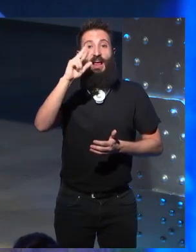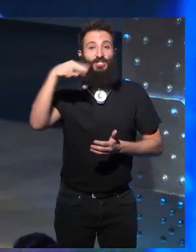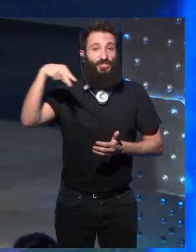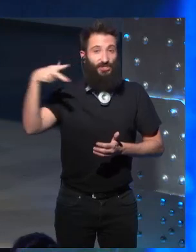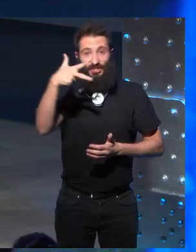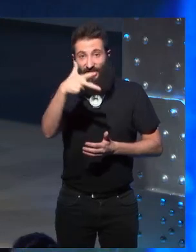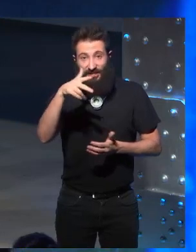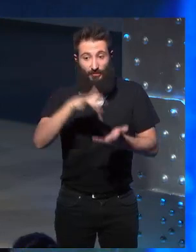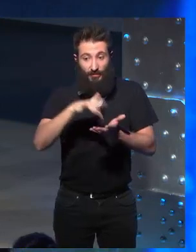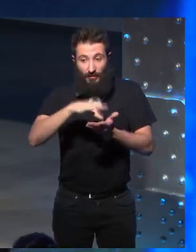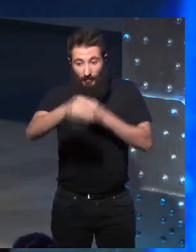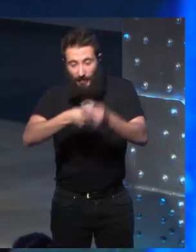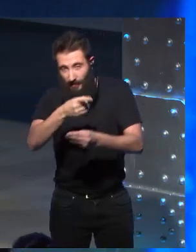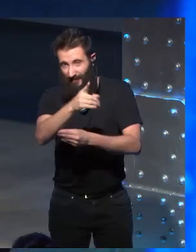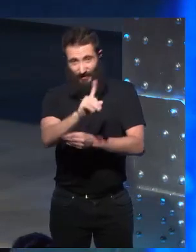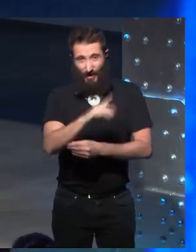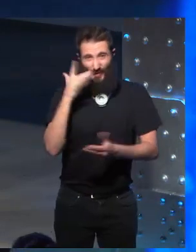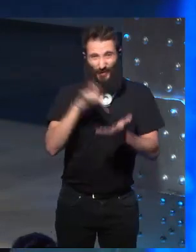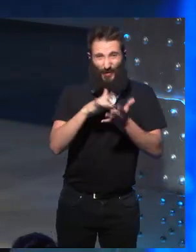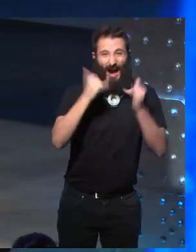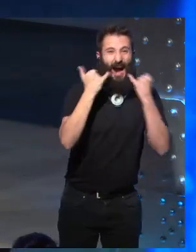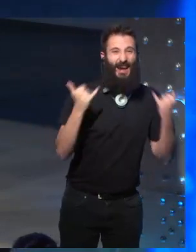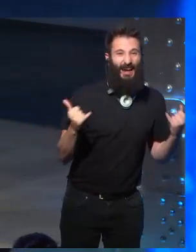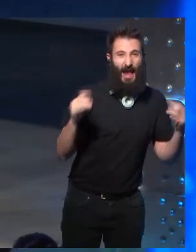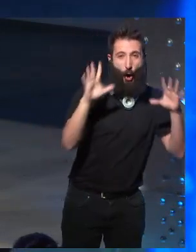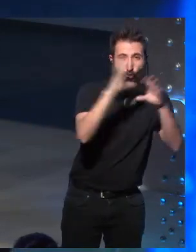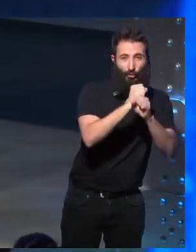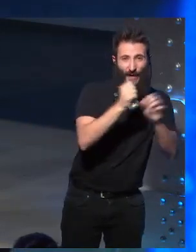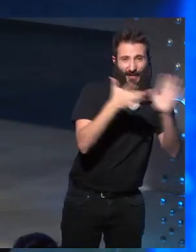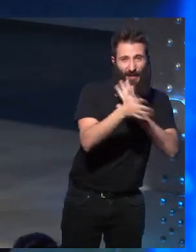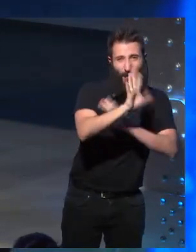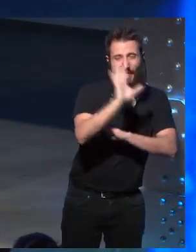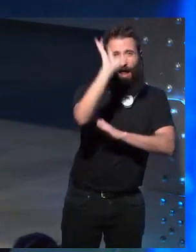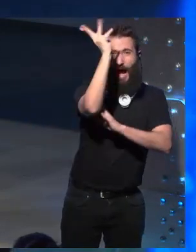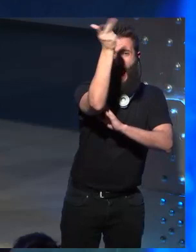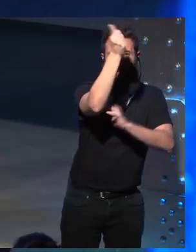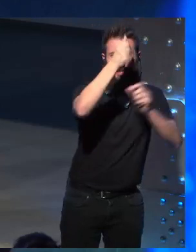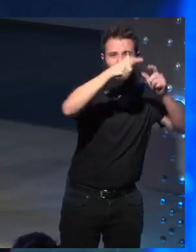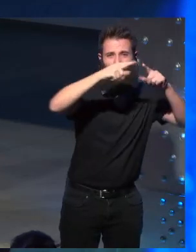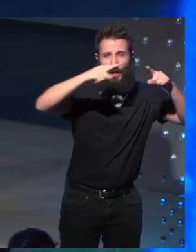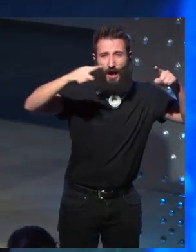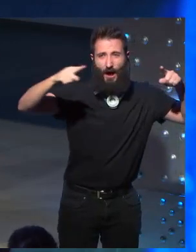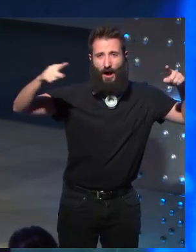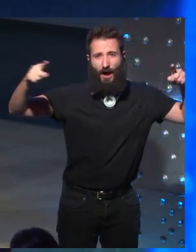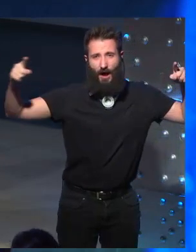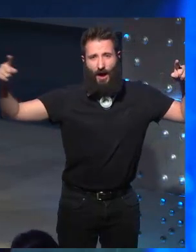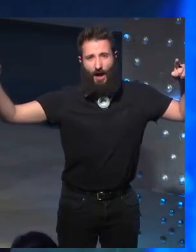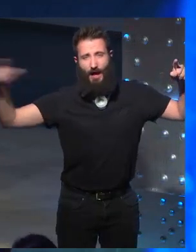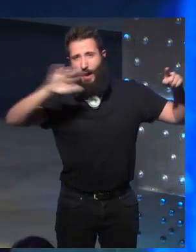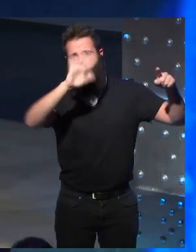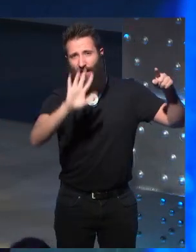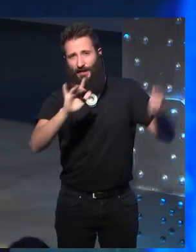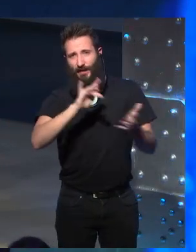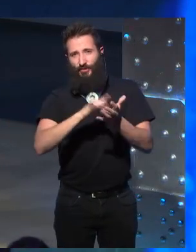things aside, apart from each other. It seems that we're more going towards very cold